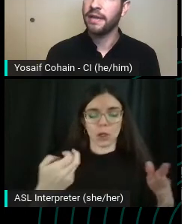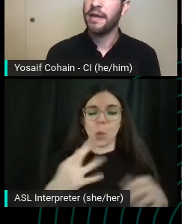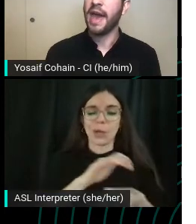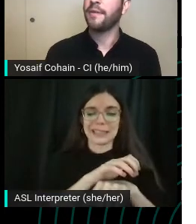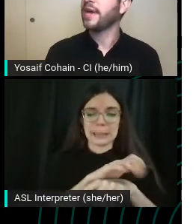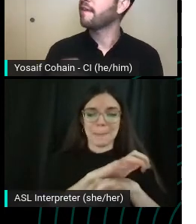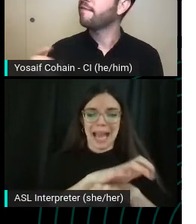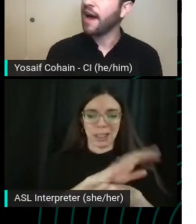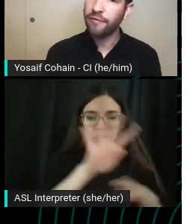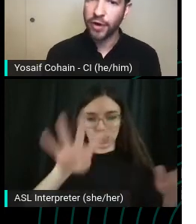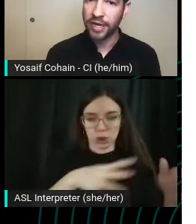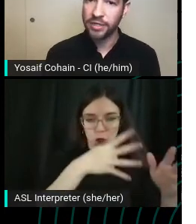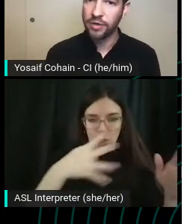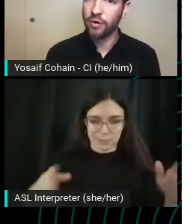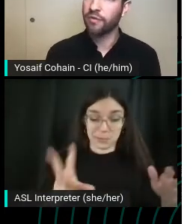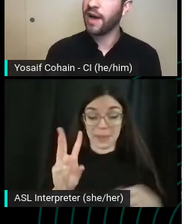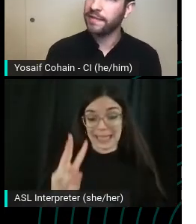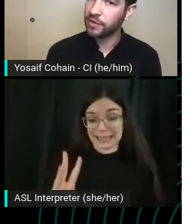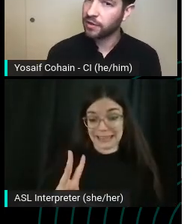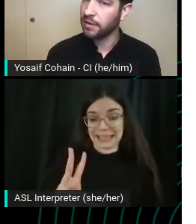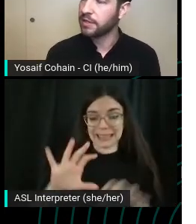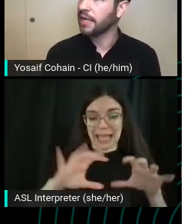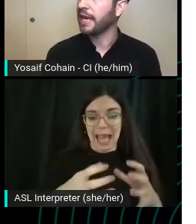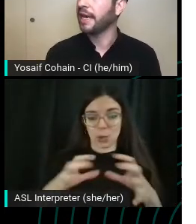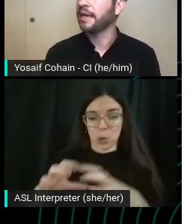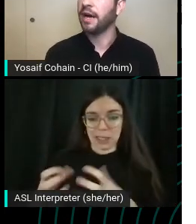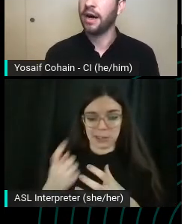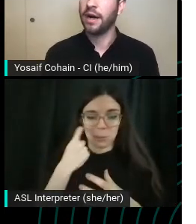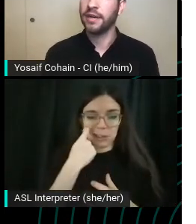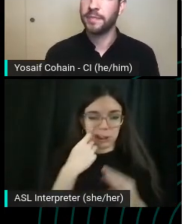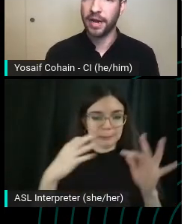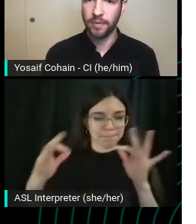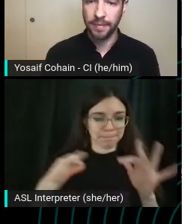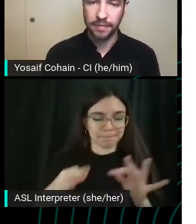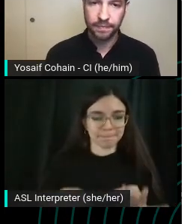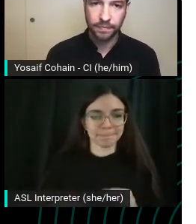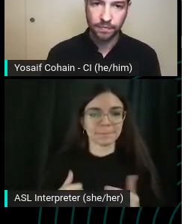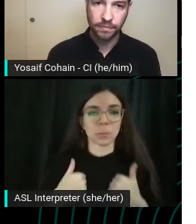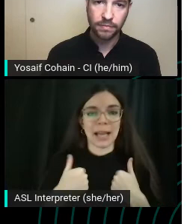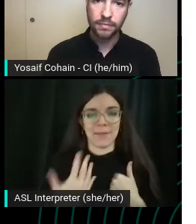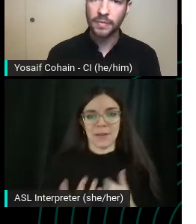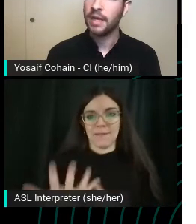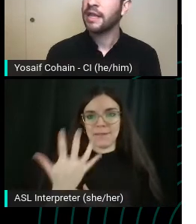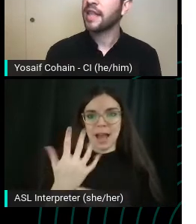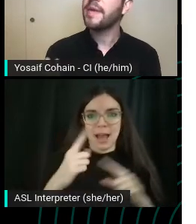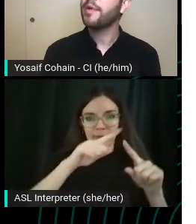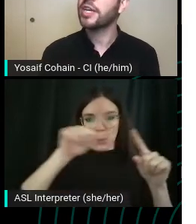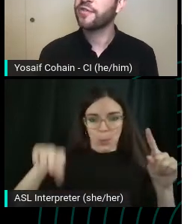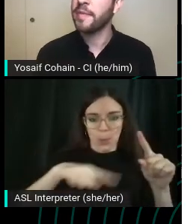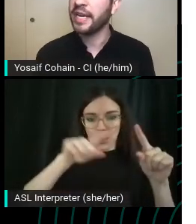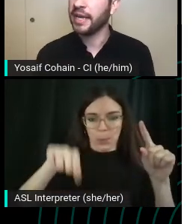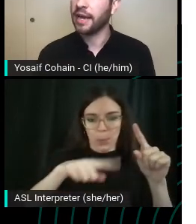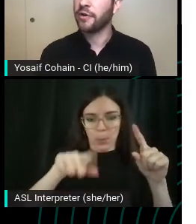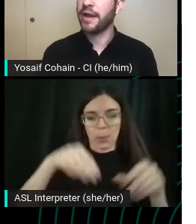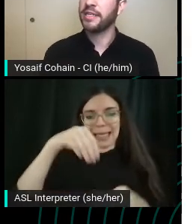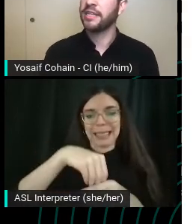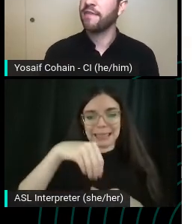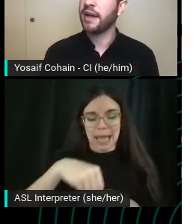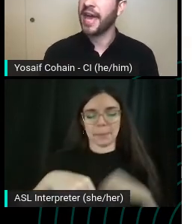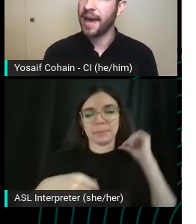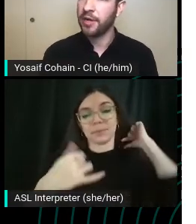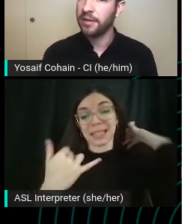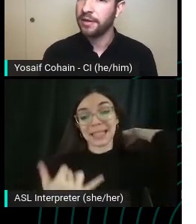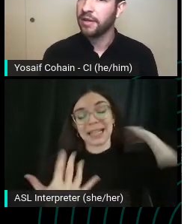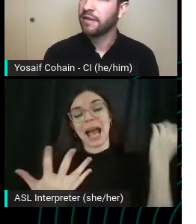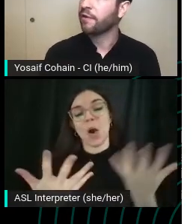identified, and we have 5 rings or 5 circles in our spider web. Let me pause for a minute and credit